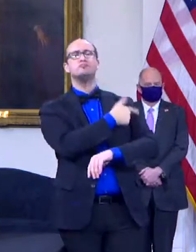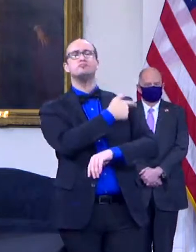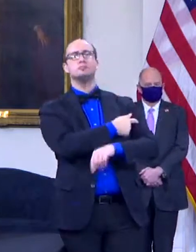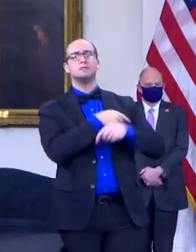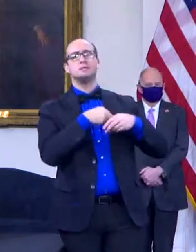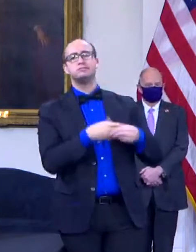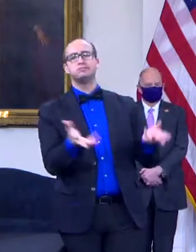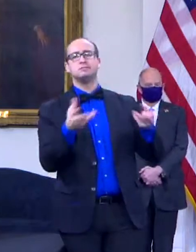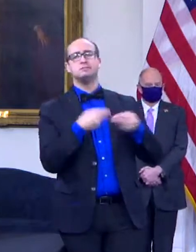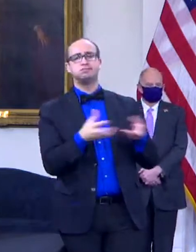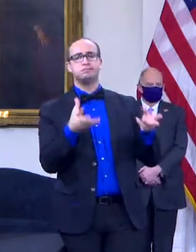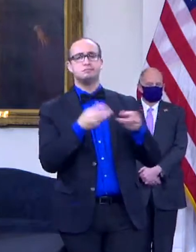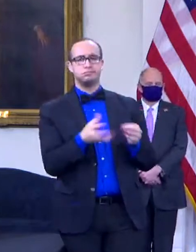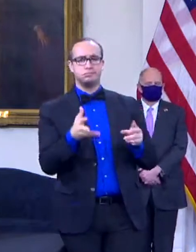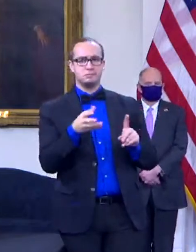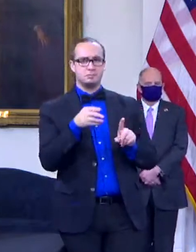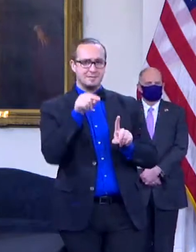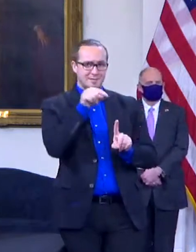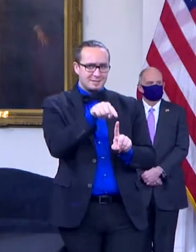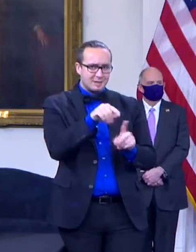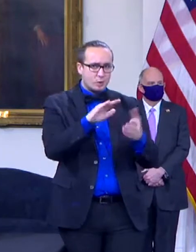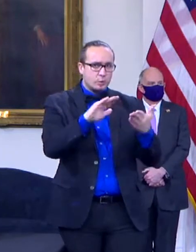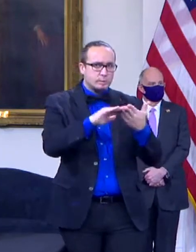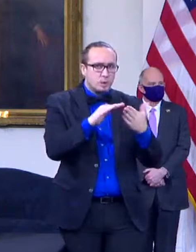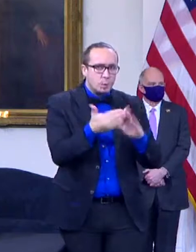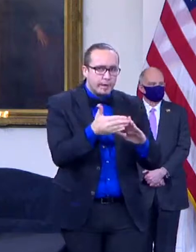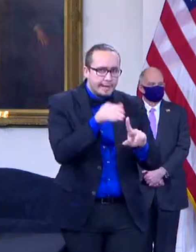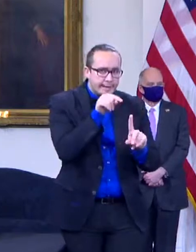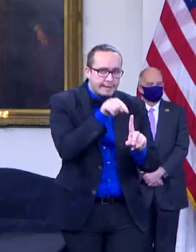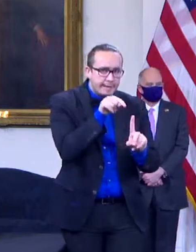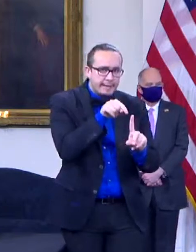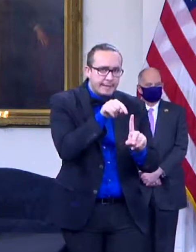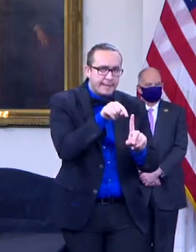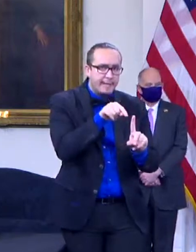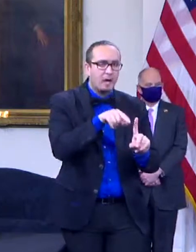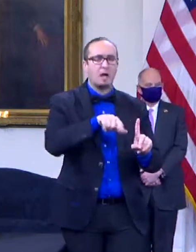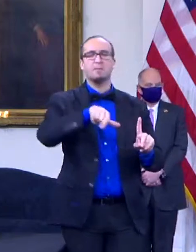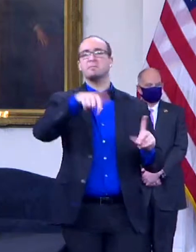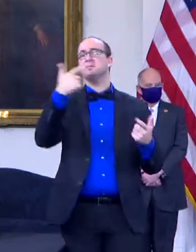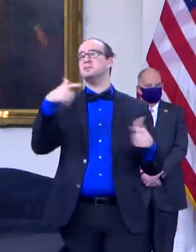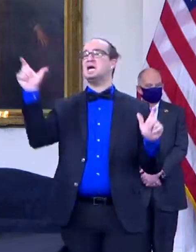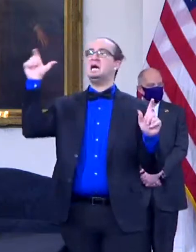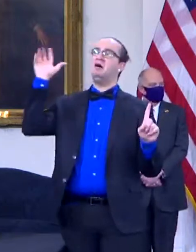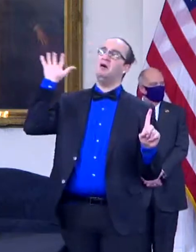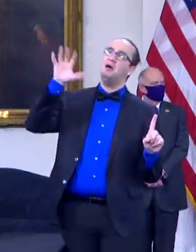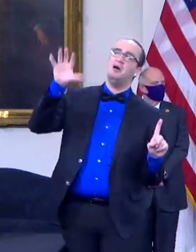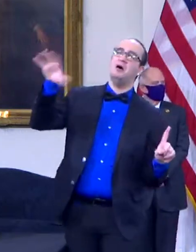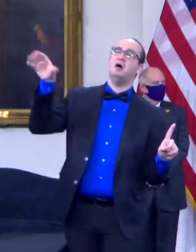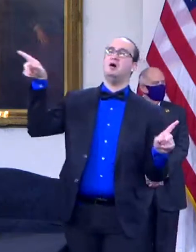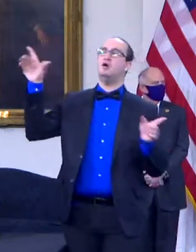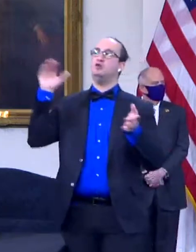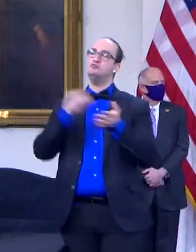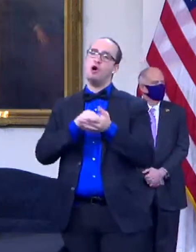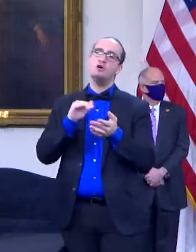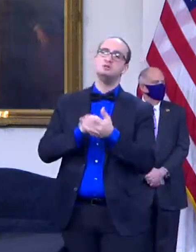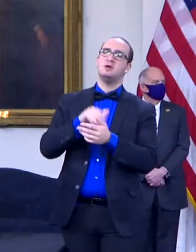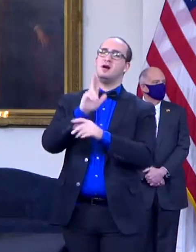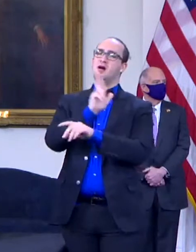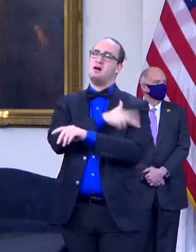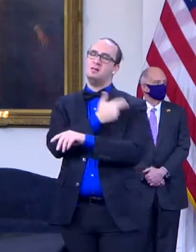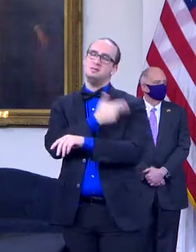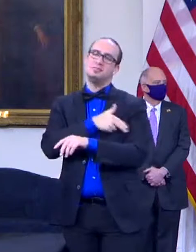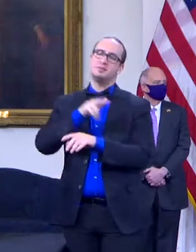as opposed to the other providers? Do you see shifting resources? Right. So the first part of your